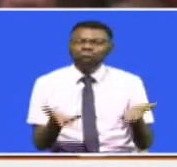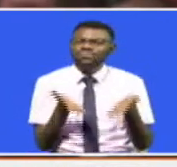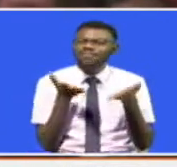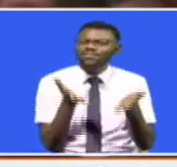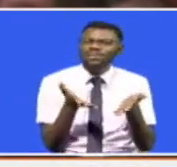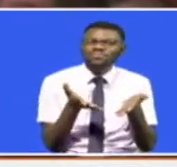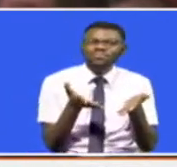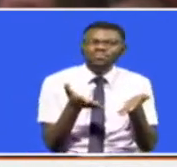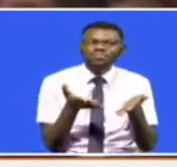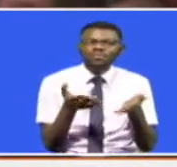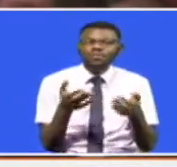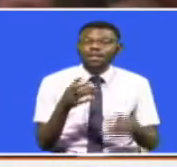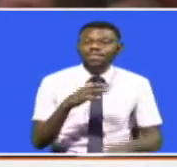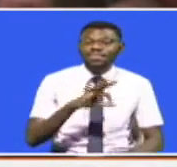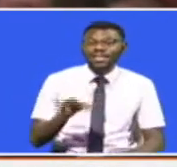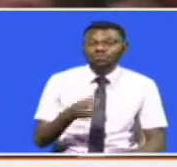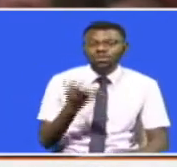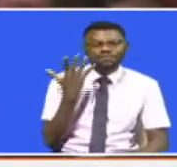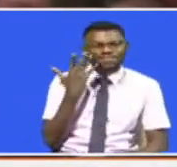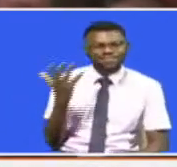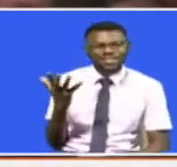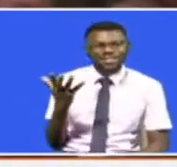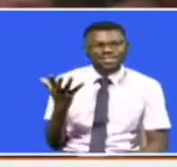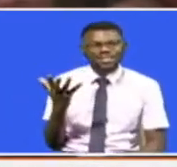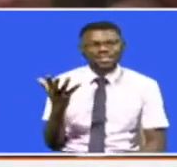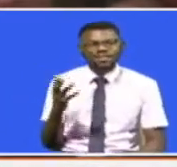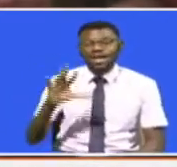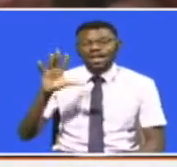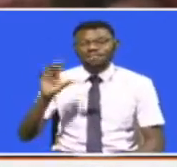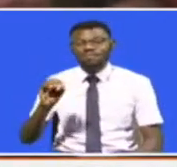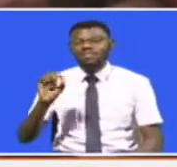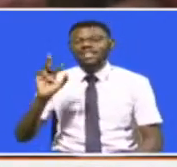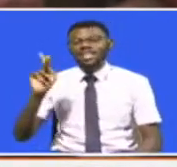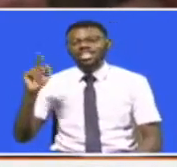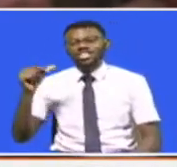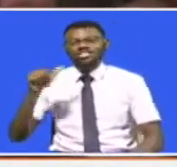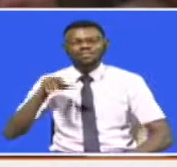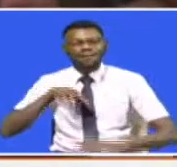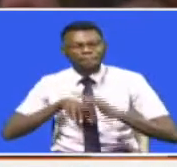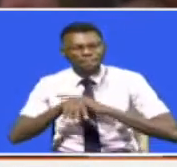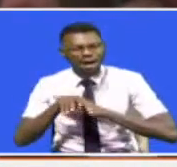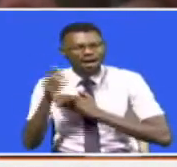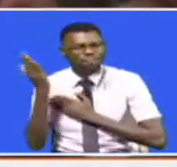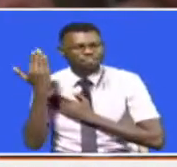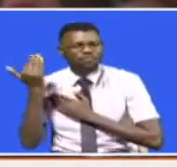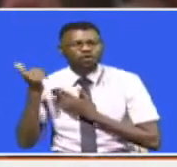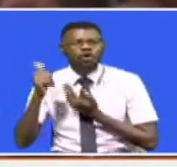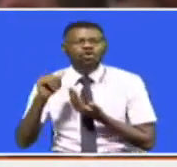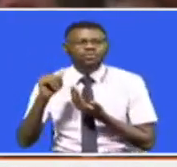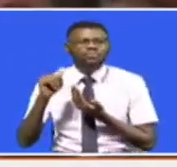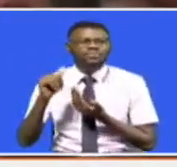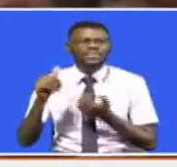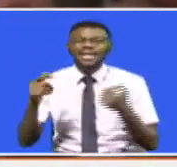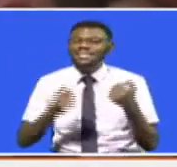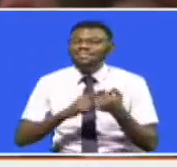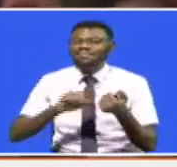shillings 3,500 for a 50 kilogram bag, down from the current